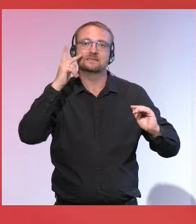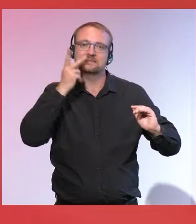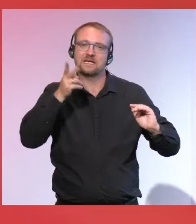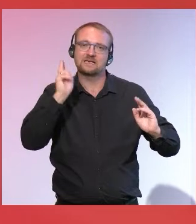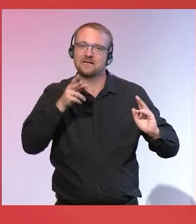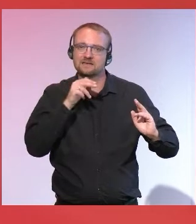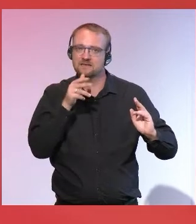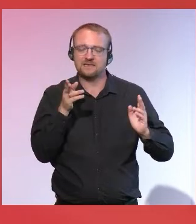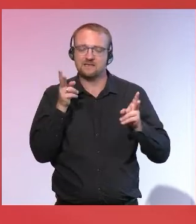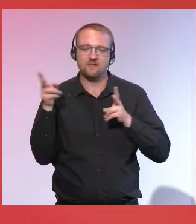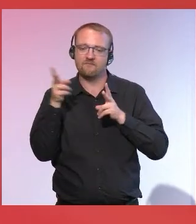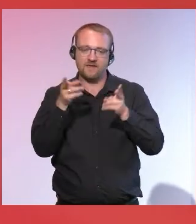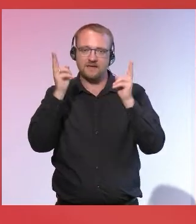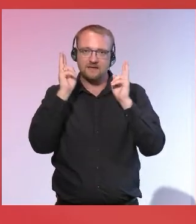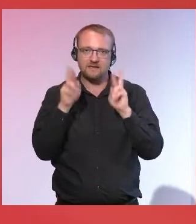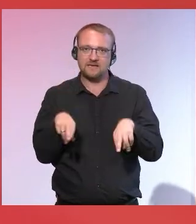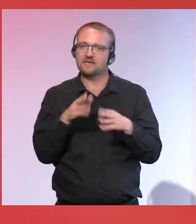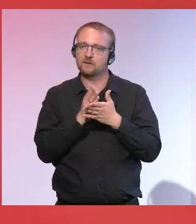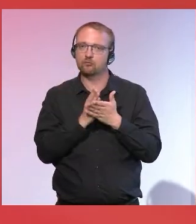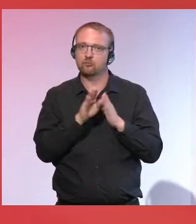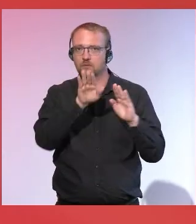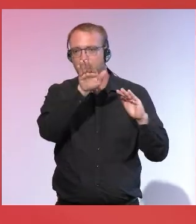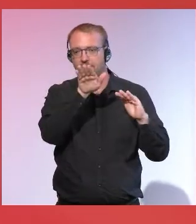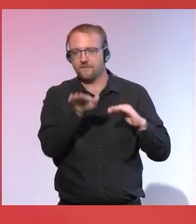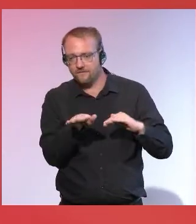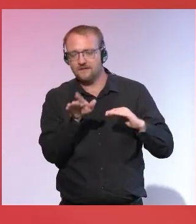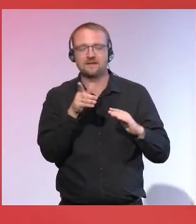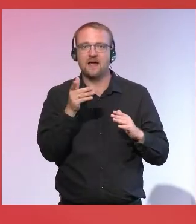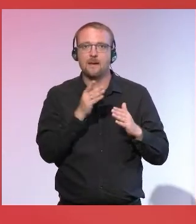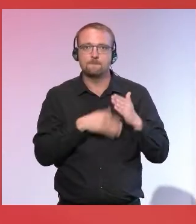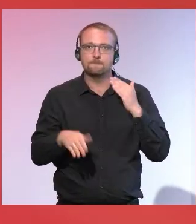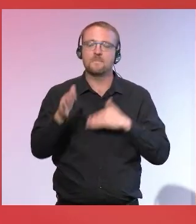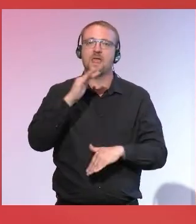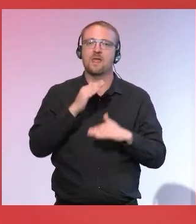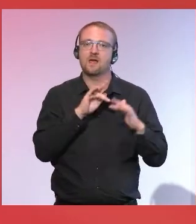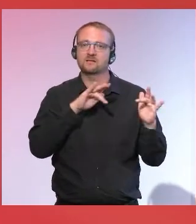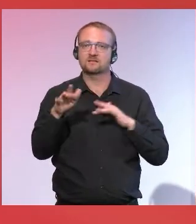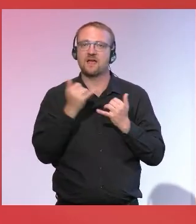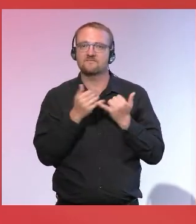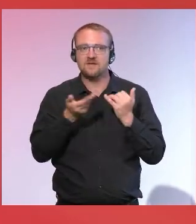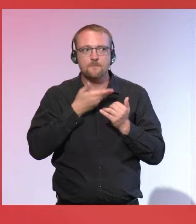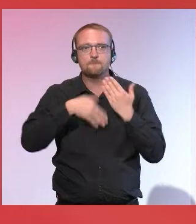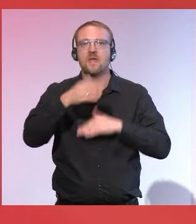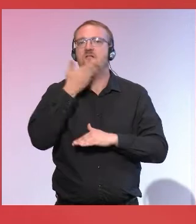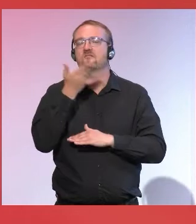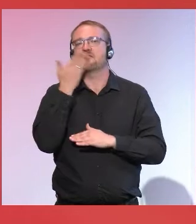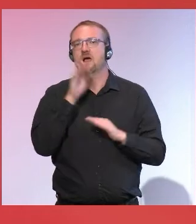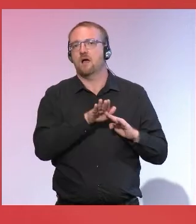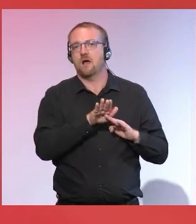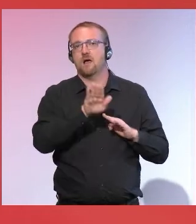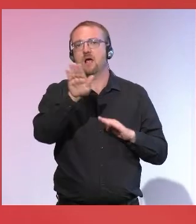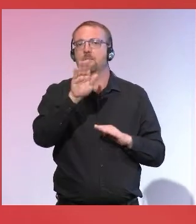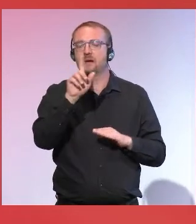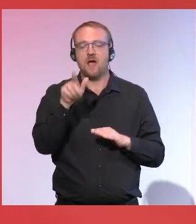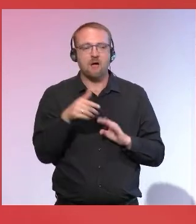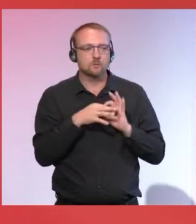target and reaching a much higher climate change than if we're going for the more sustainable scenarios. So that's the